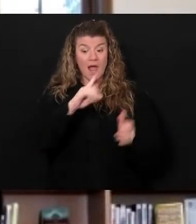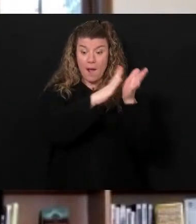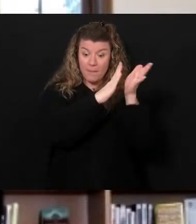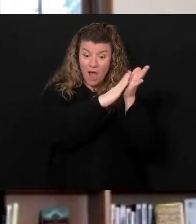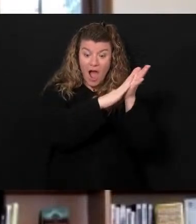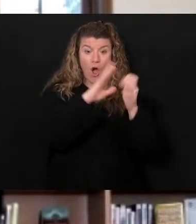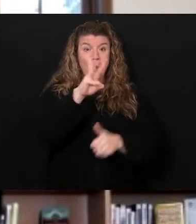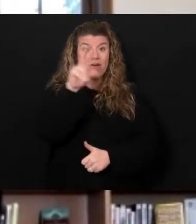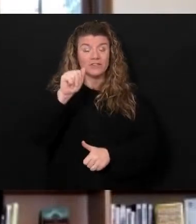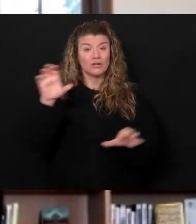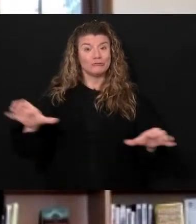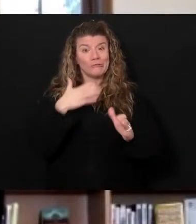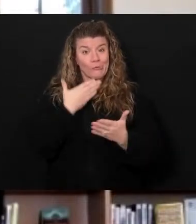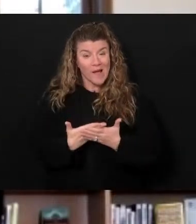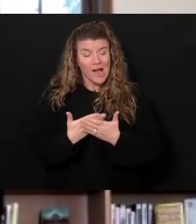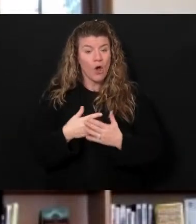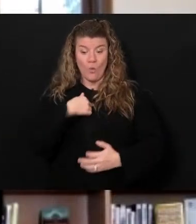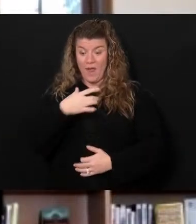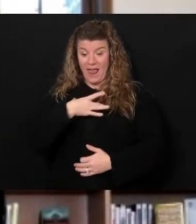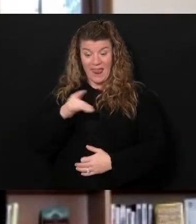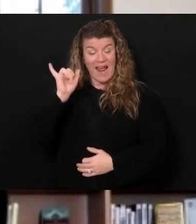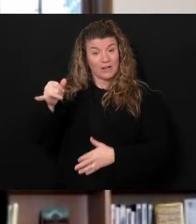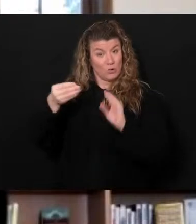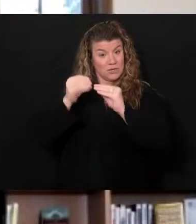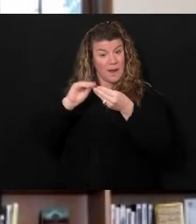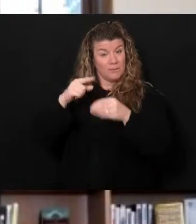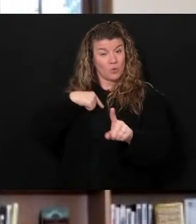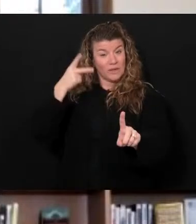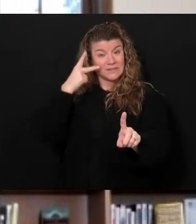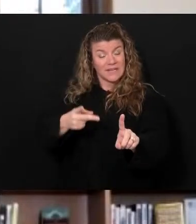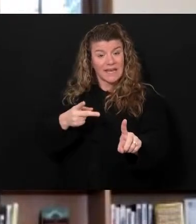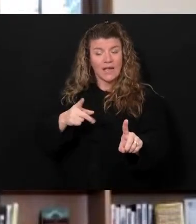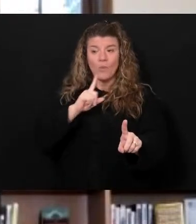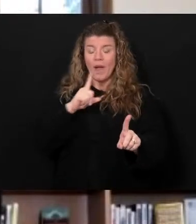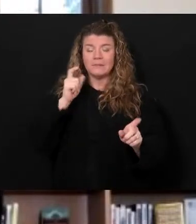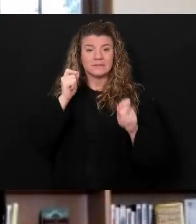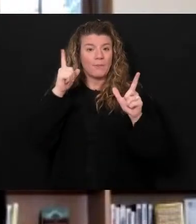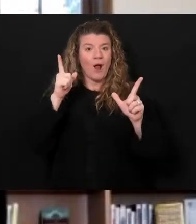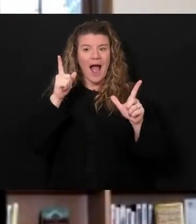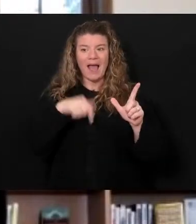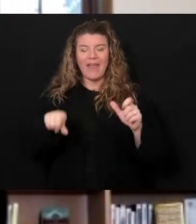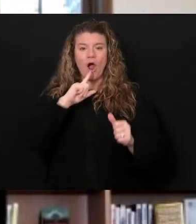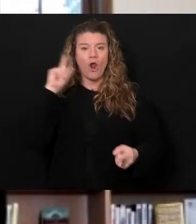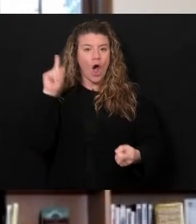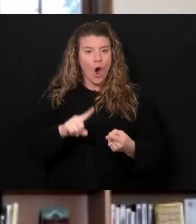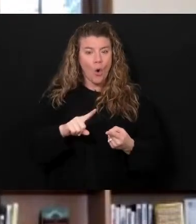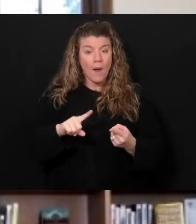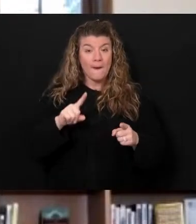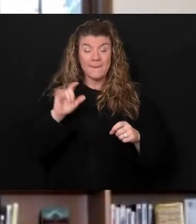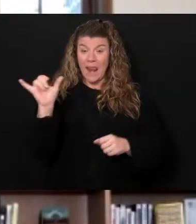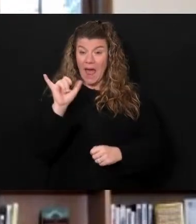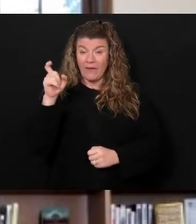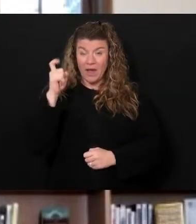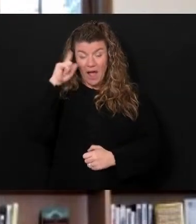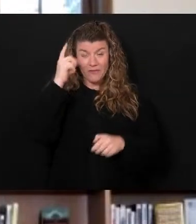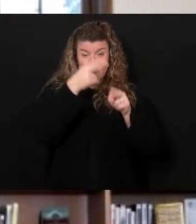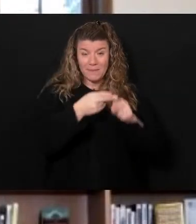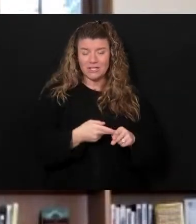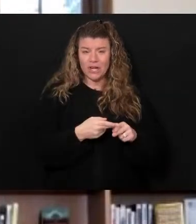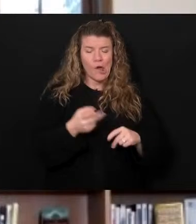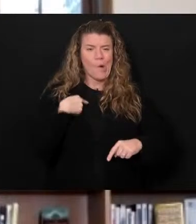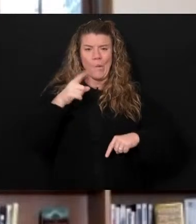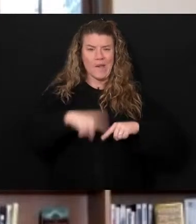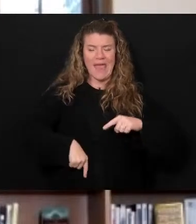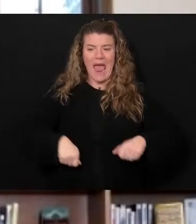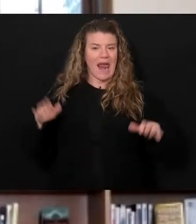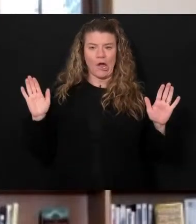doing so well. We do like the numbers that we see. We are surprised that they are low, but as the governor mentioned, we can't let our guard